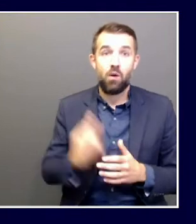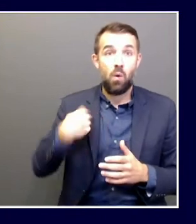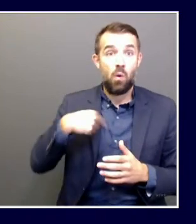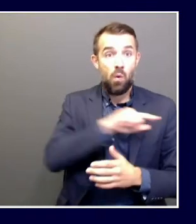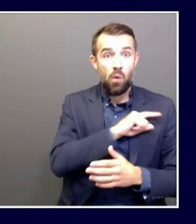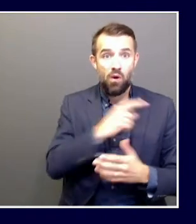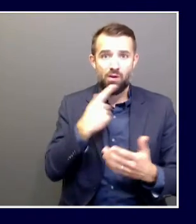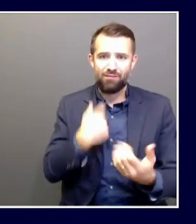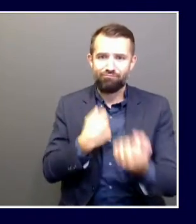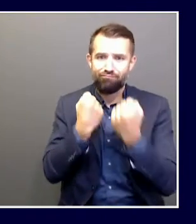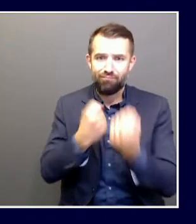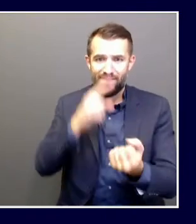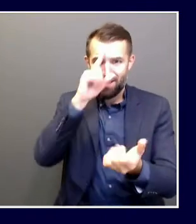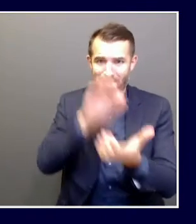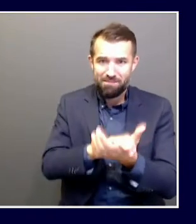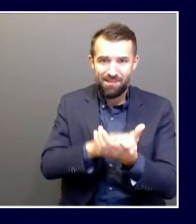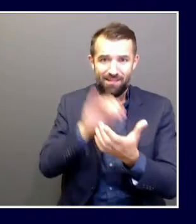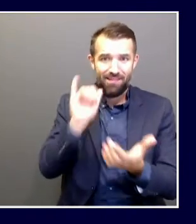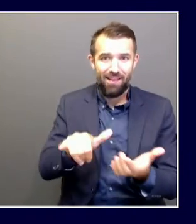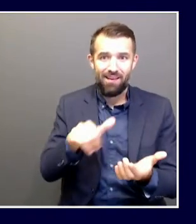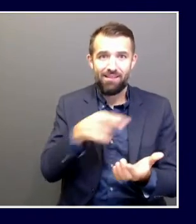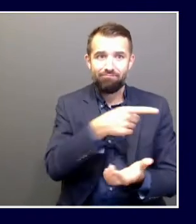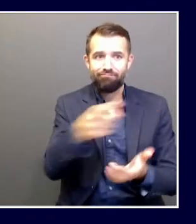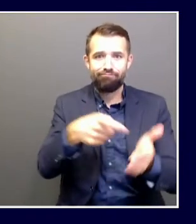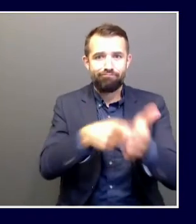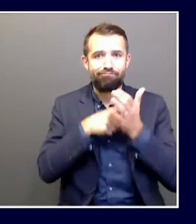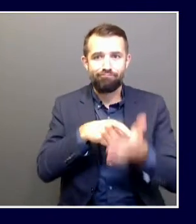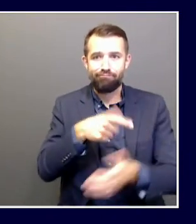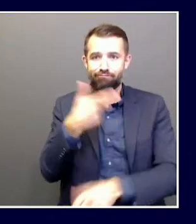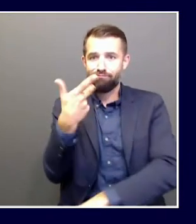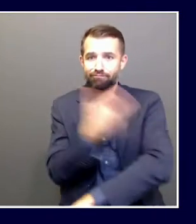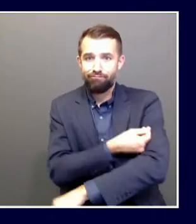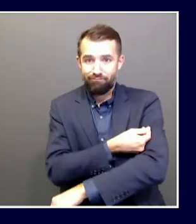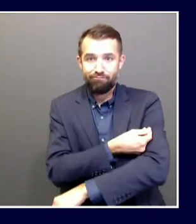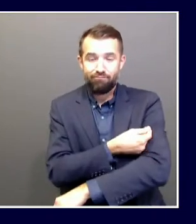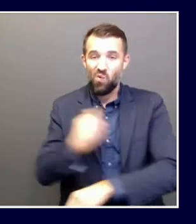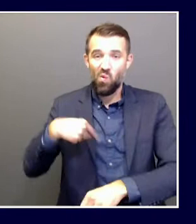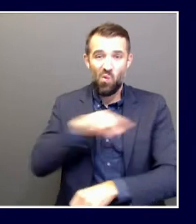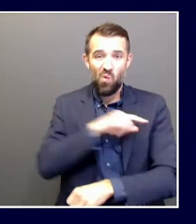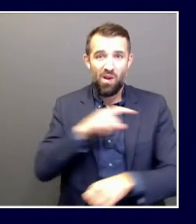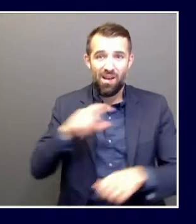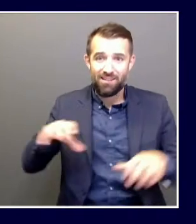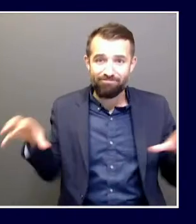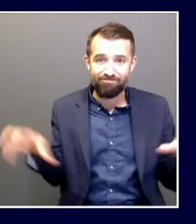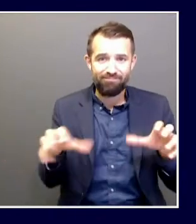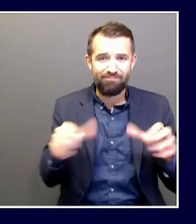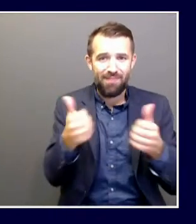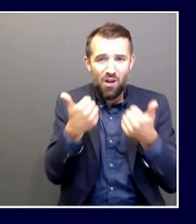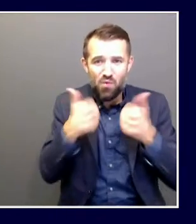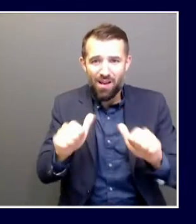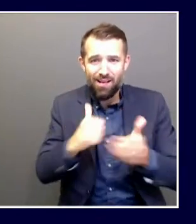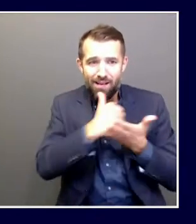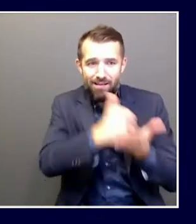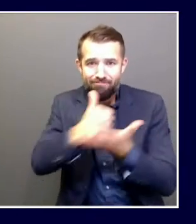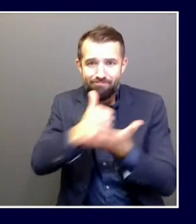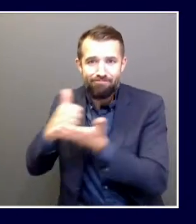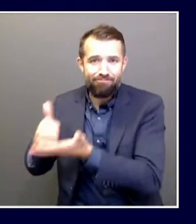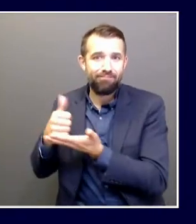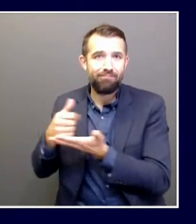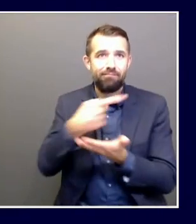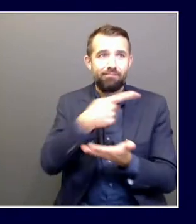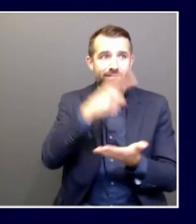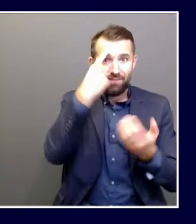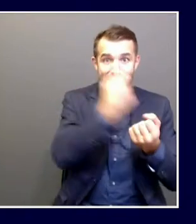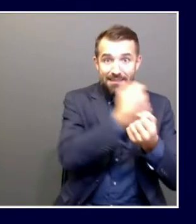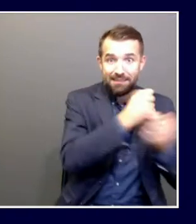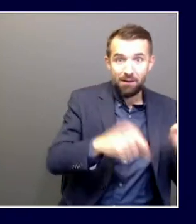into these last weeks, we'll do what we can to do to make sure that those workers are safe, the patients that they serve are safe, and